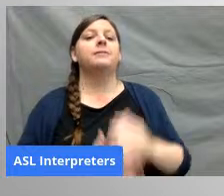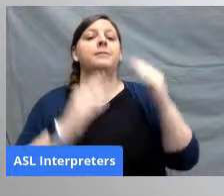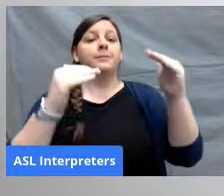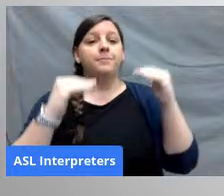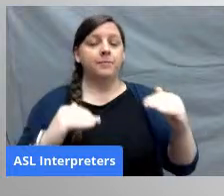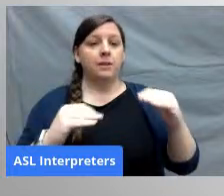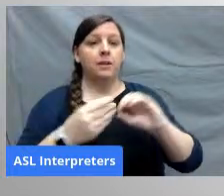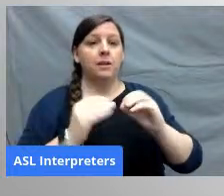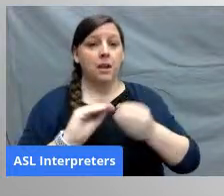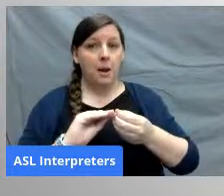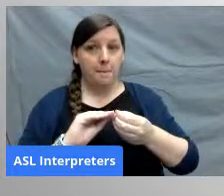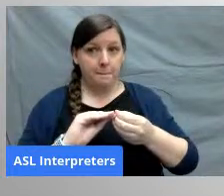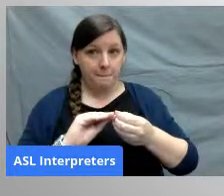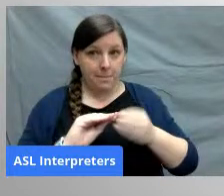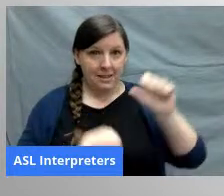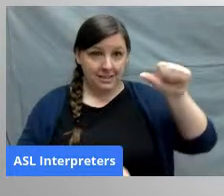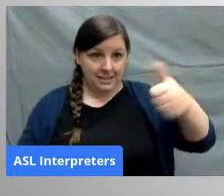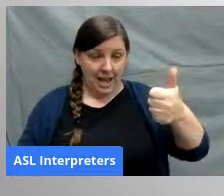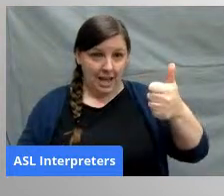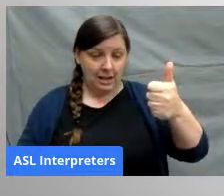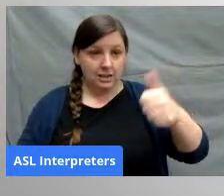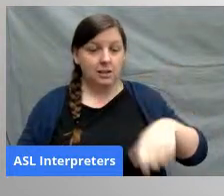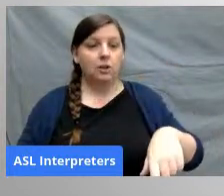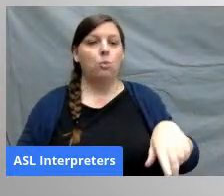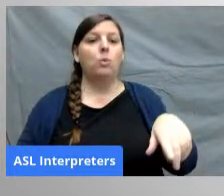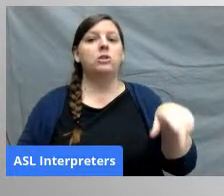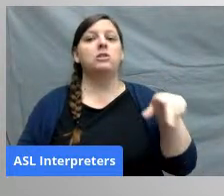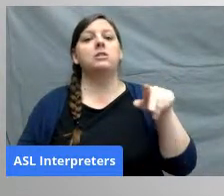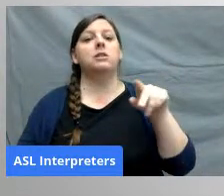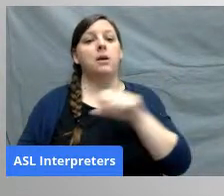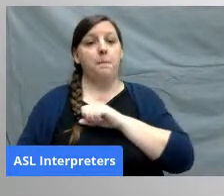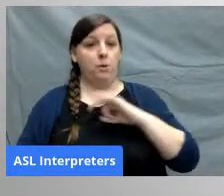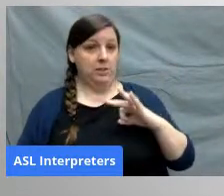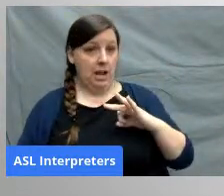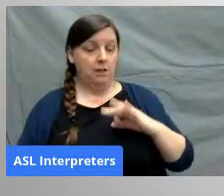forward with item number 10, which is personnel. Item